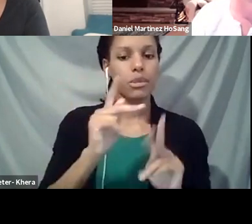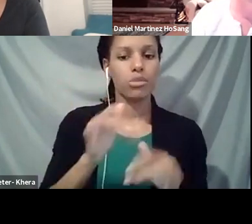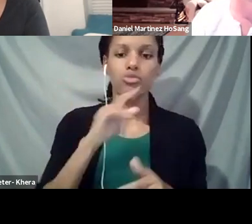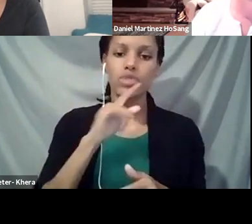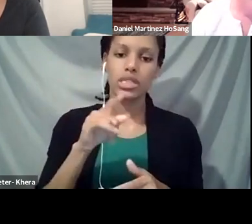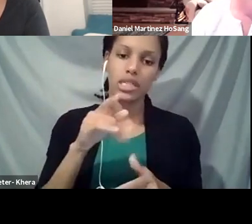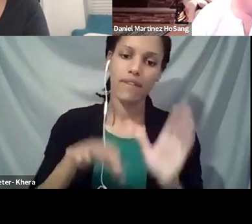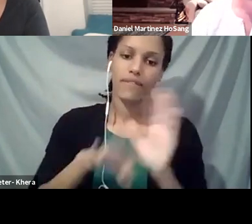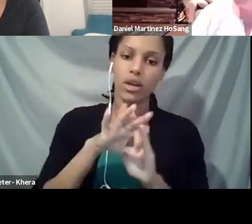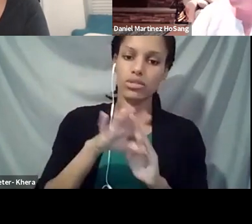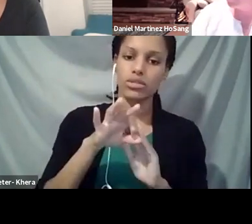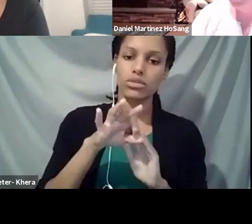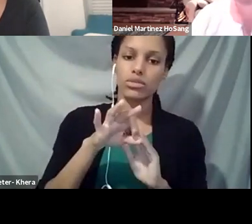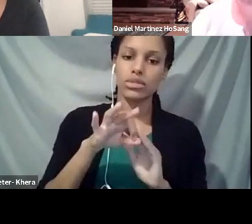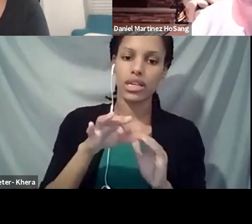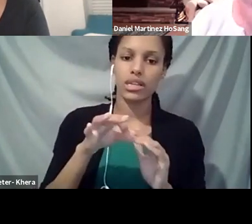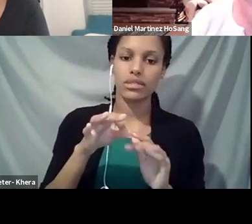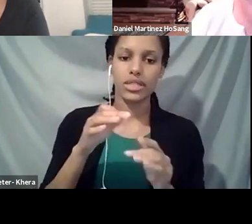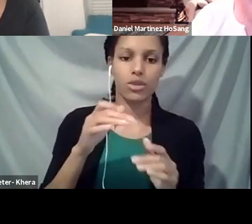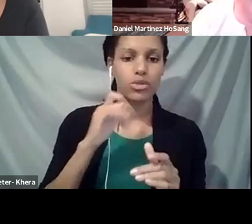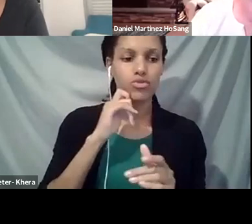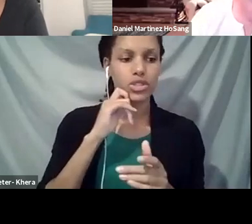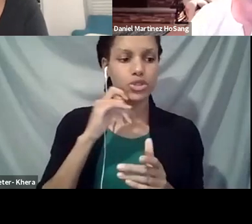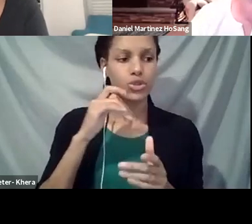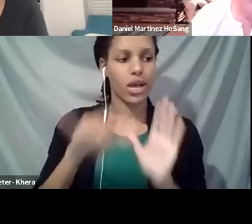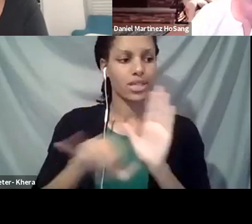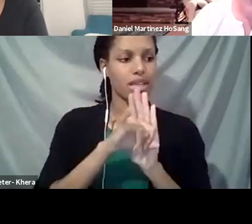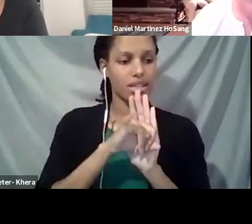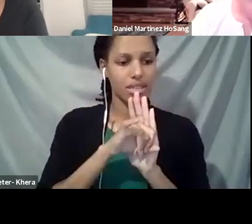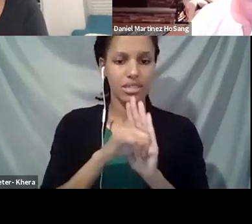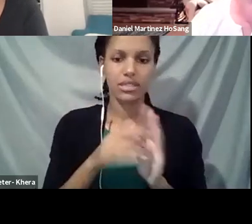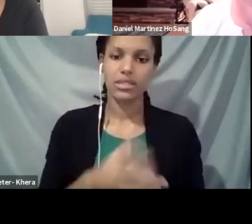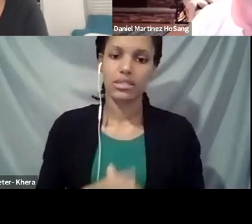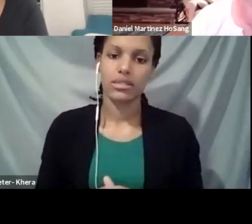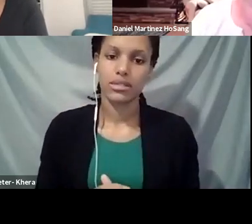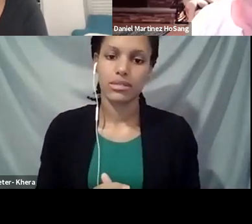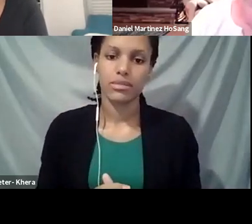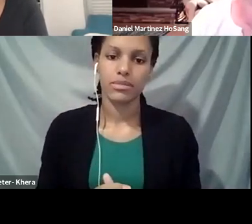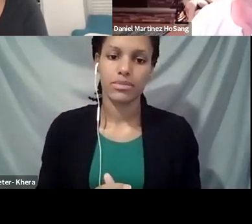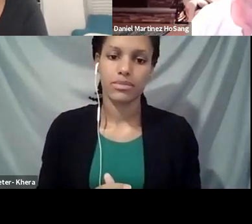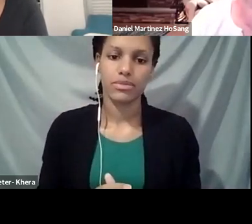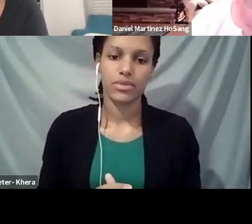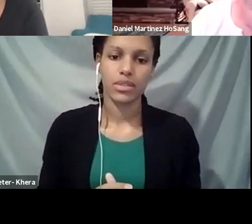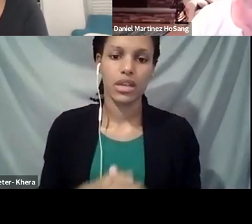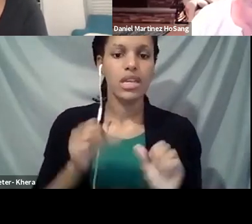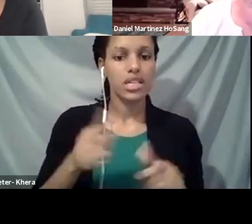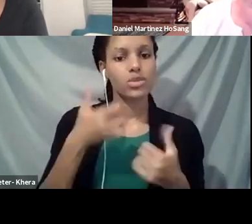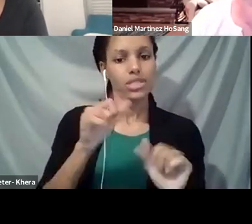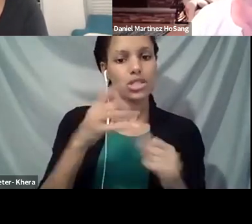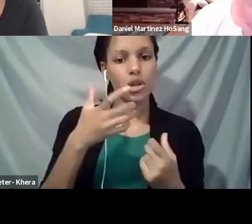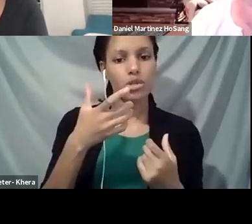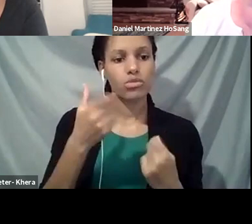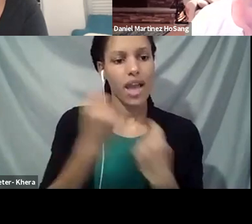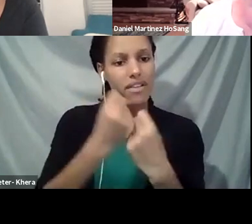identity, even as they were advocating against these diversity measures that would increase enrollment for other racial groups like Black and